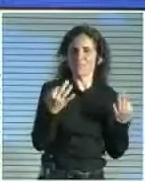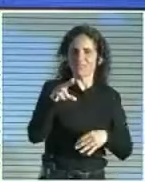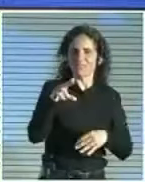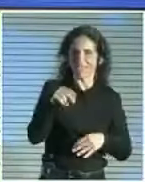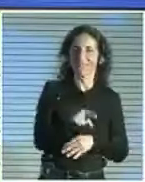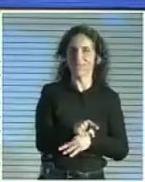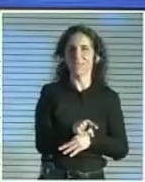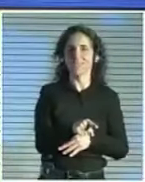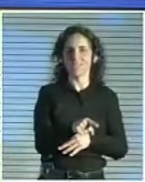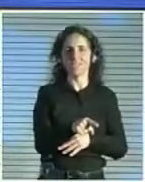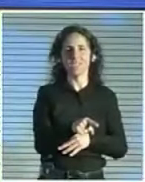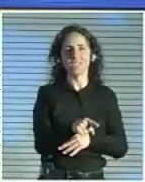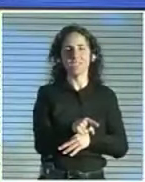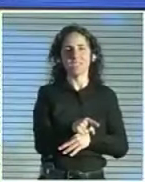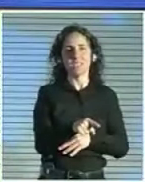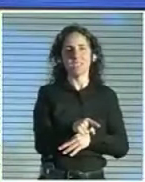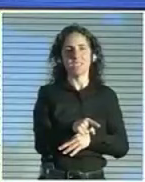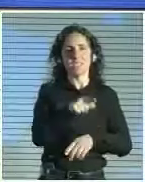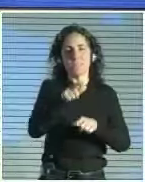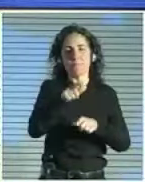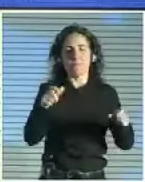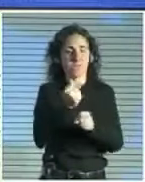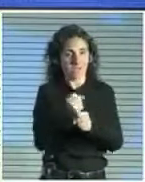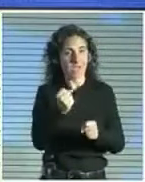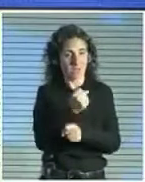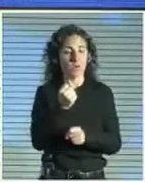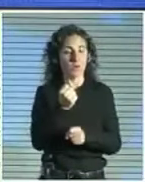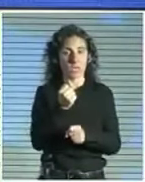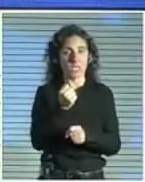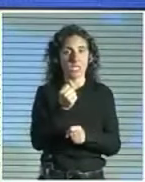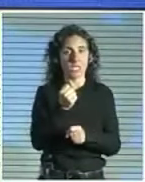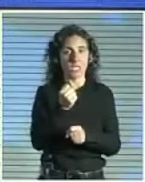make it for everybody good. And then you can be successful in the future.